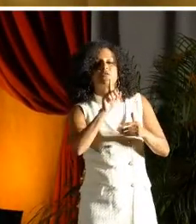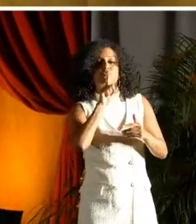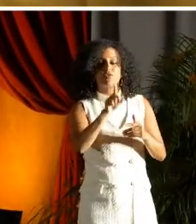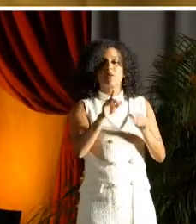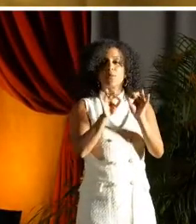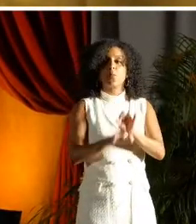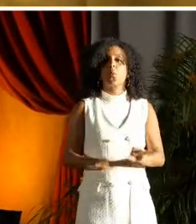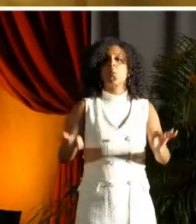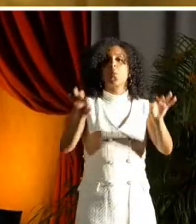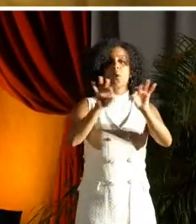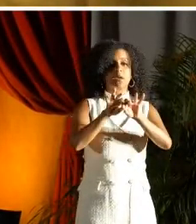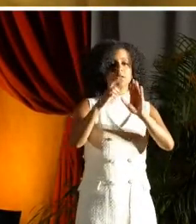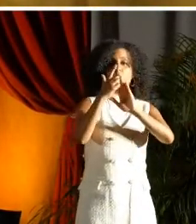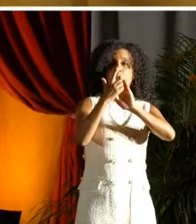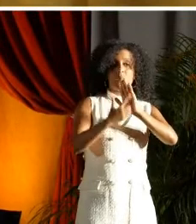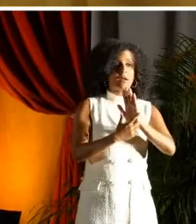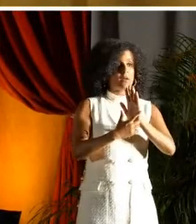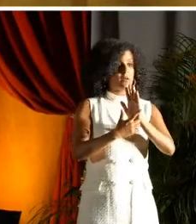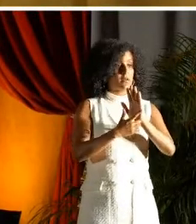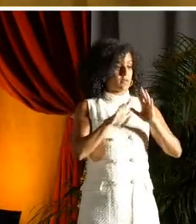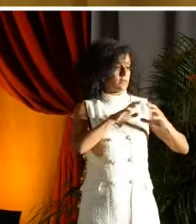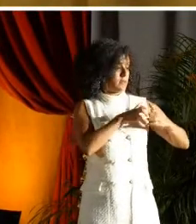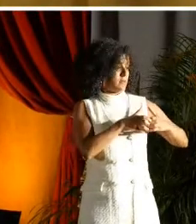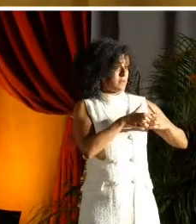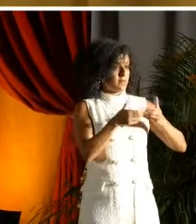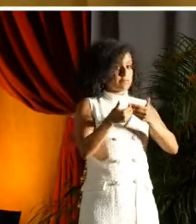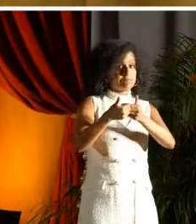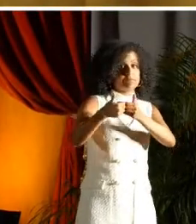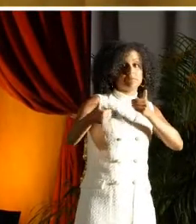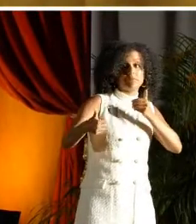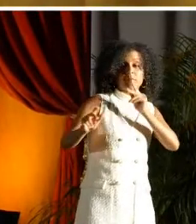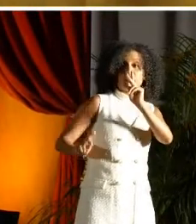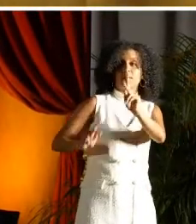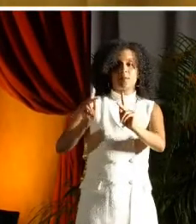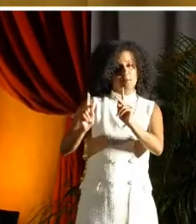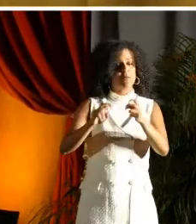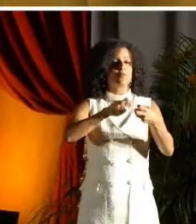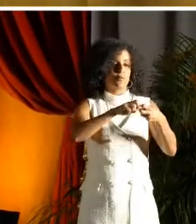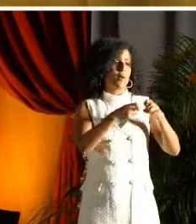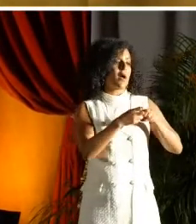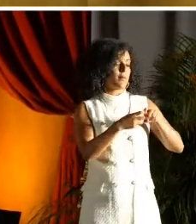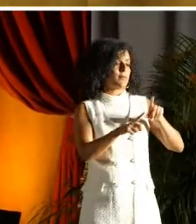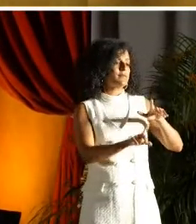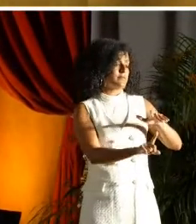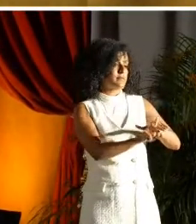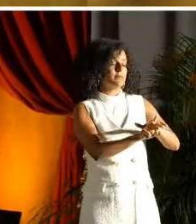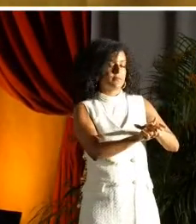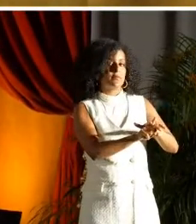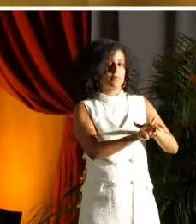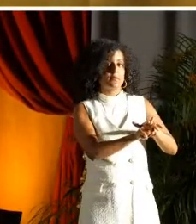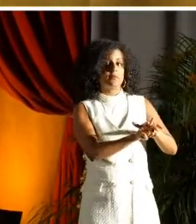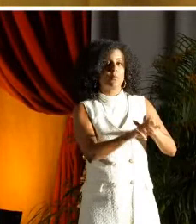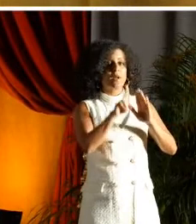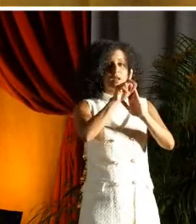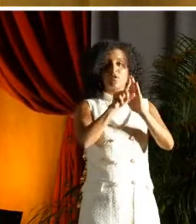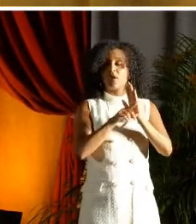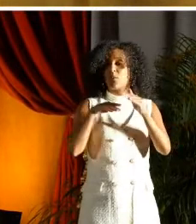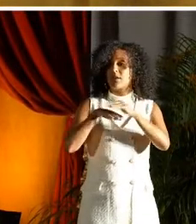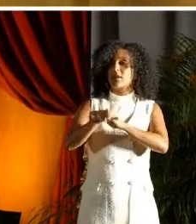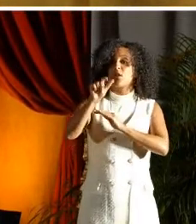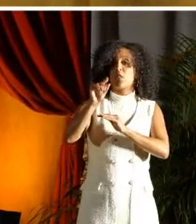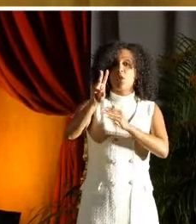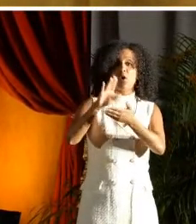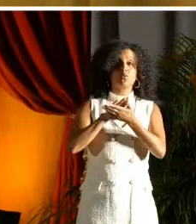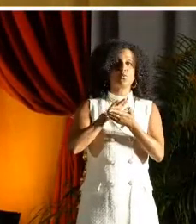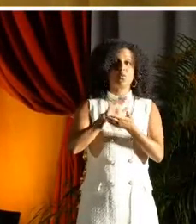extreme of having lawyers by itself is a problem within itself also. You know, when I was in undergrad and coming out of law school in the